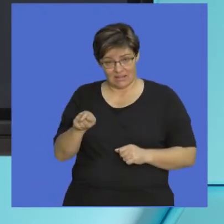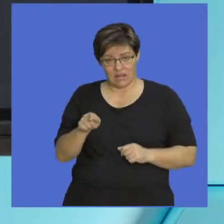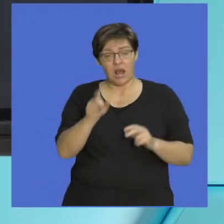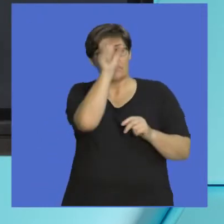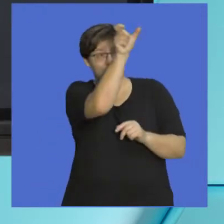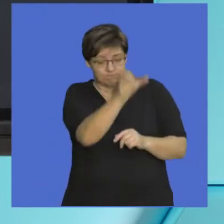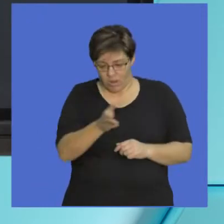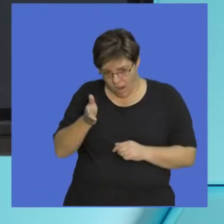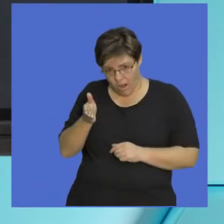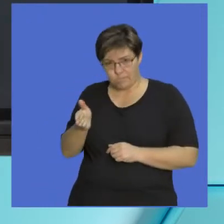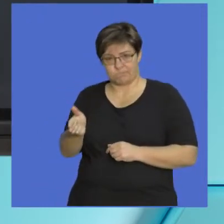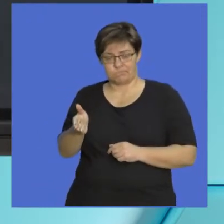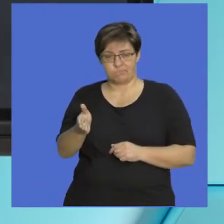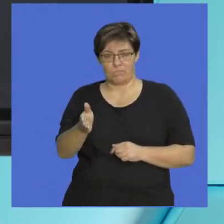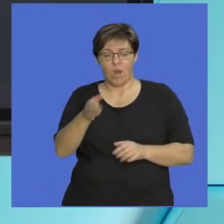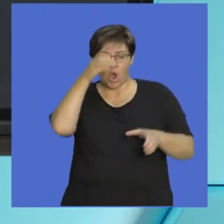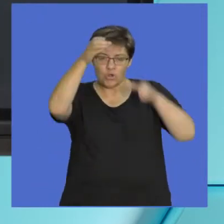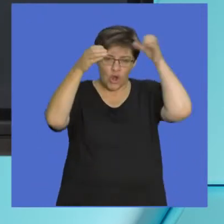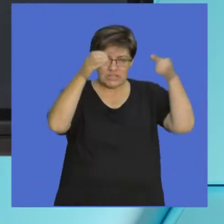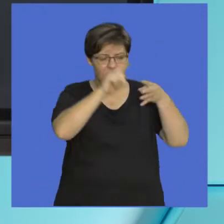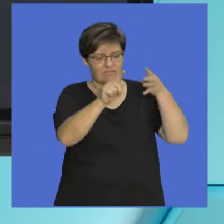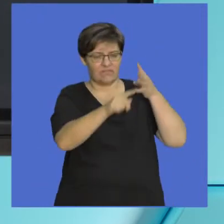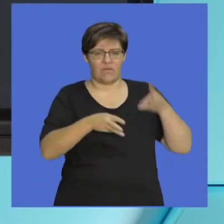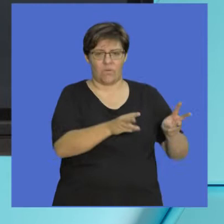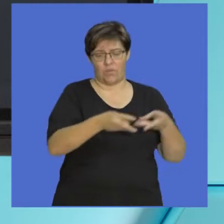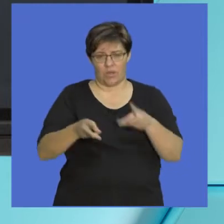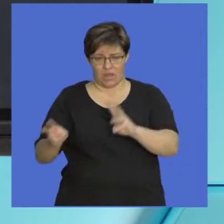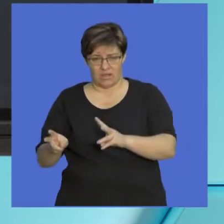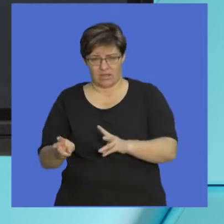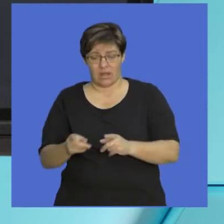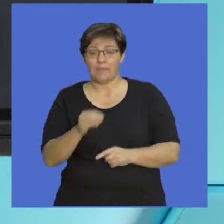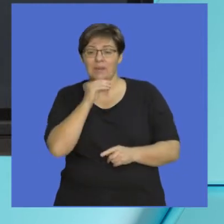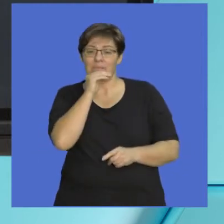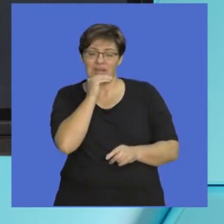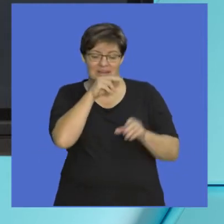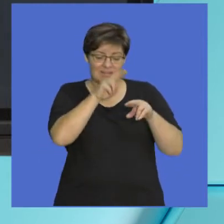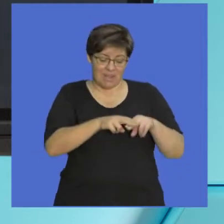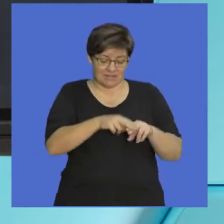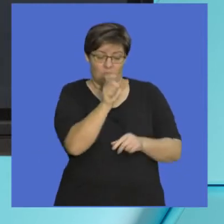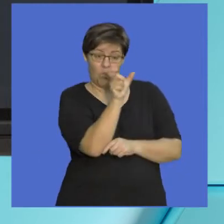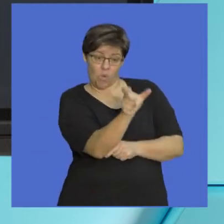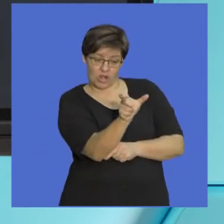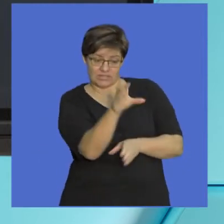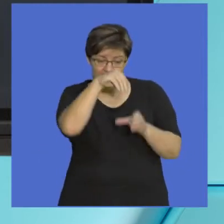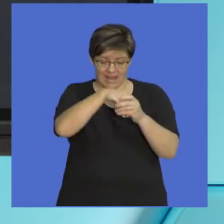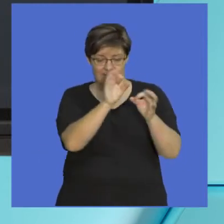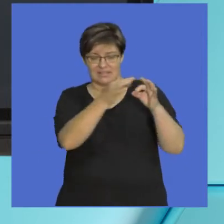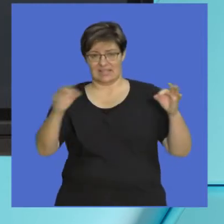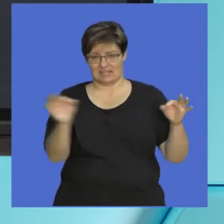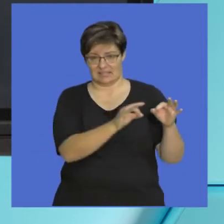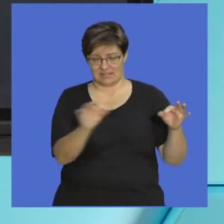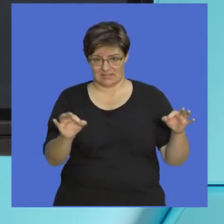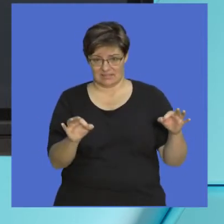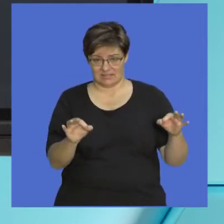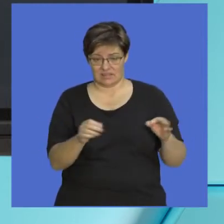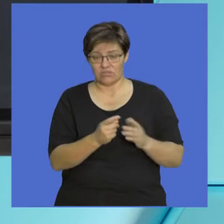would define the same concept in different ways, but in terms of what is acceptable, it's actually, what we derive from